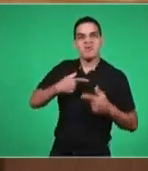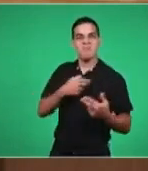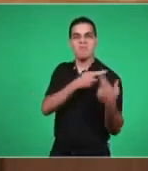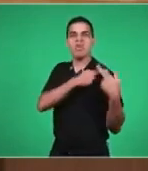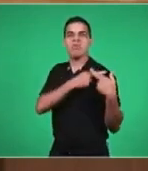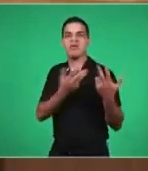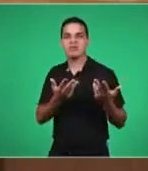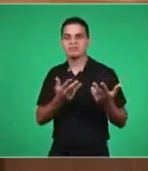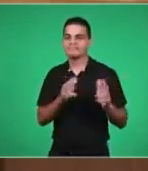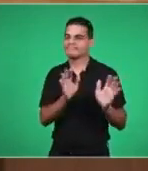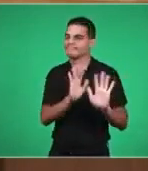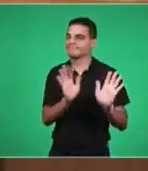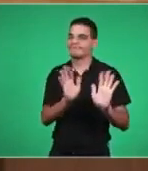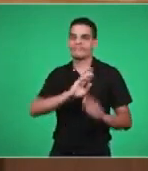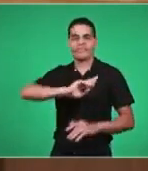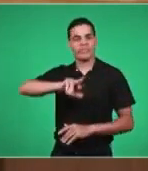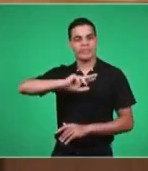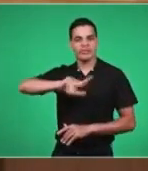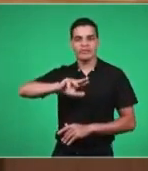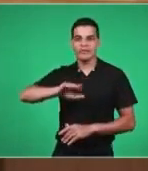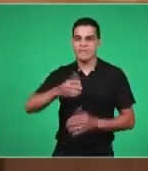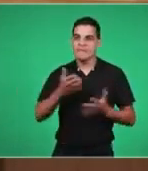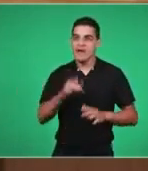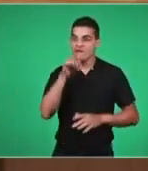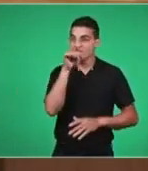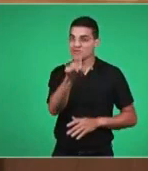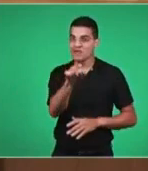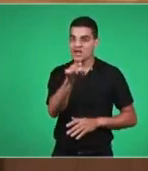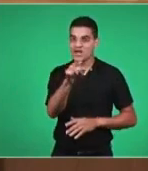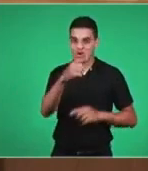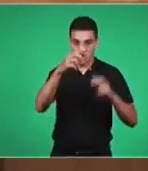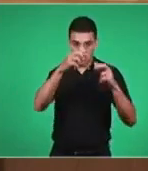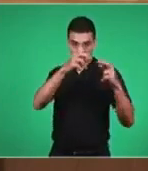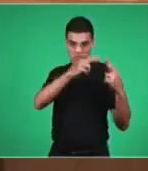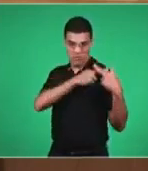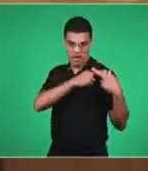You are your own owner. No one can tell you what to do.